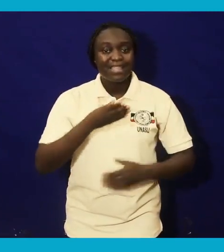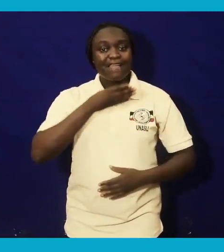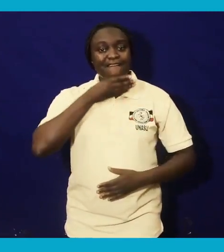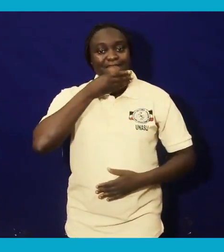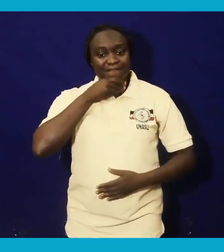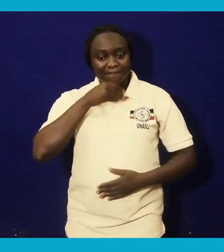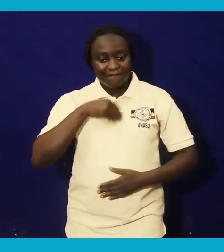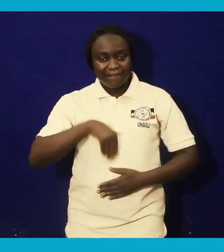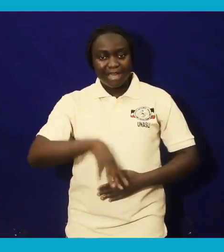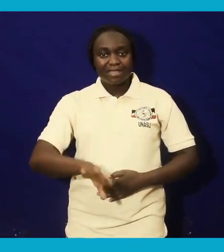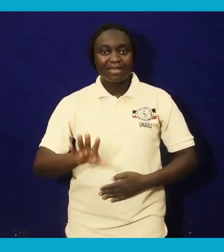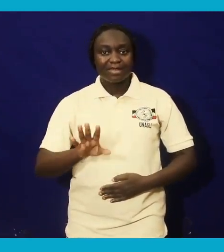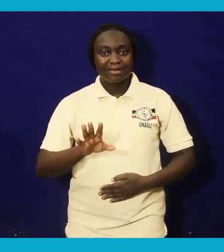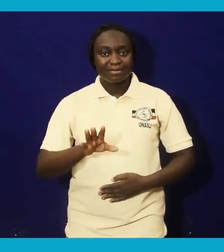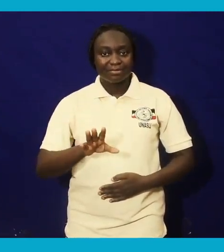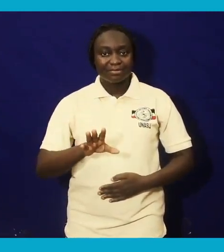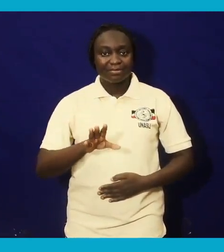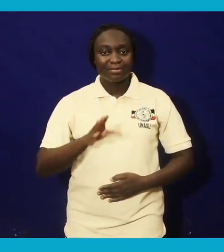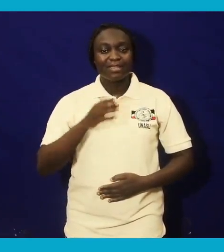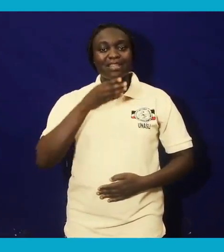father. Can you say with me?